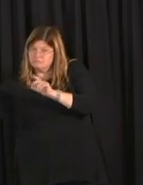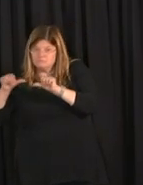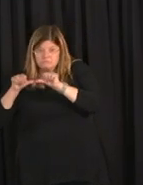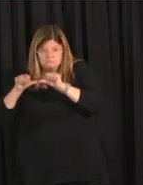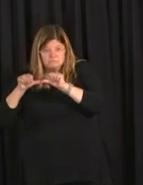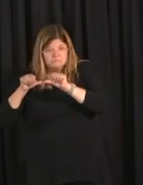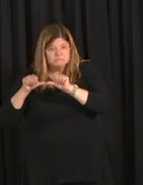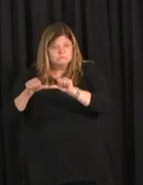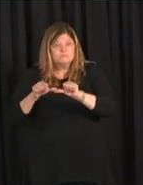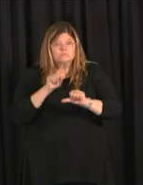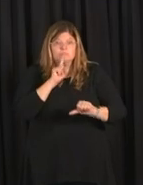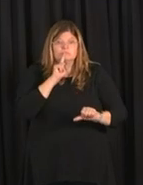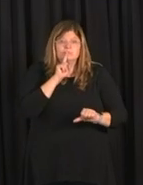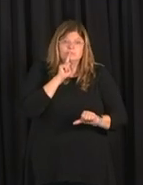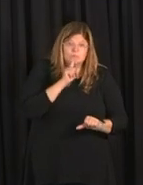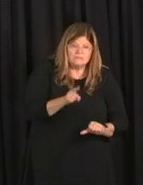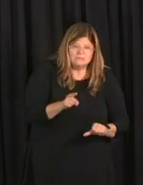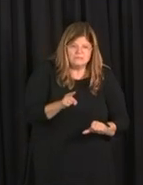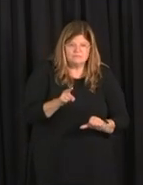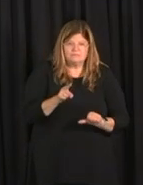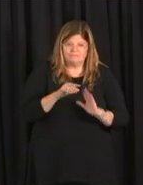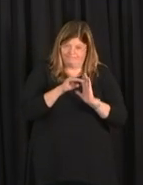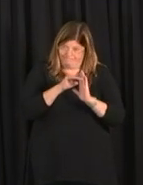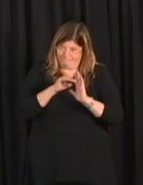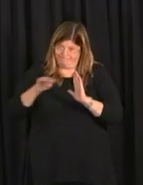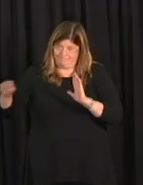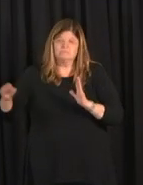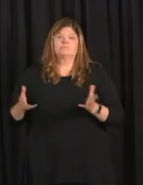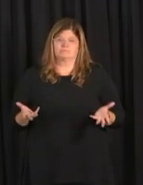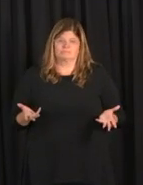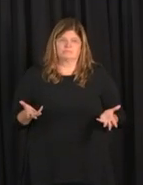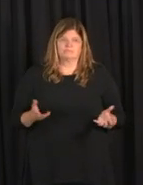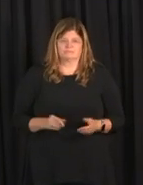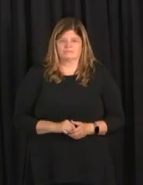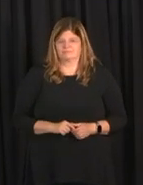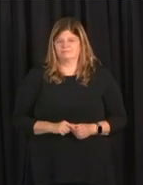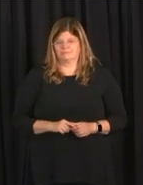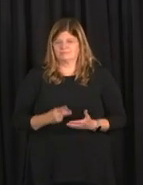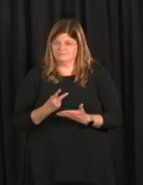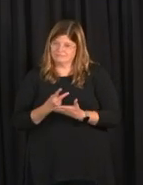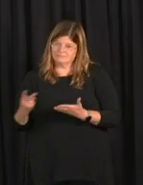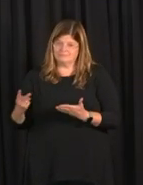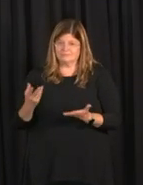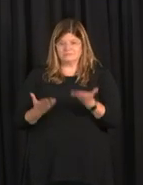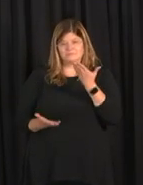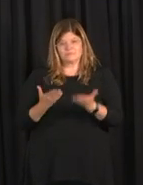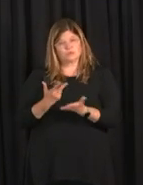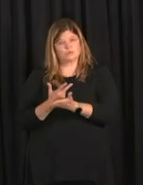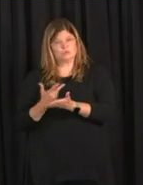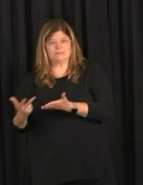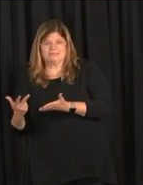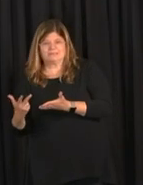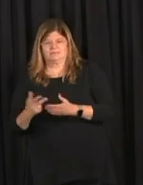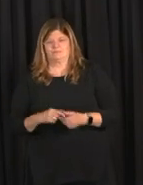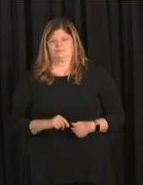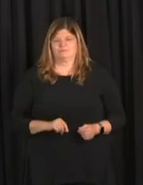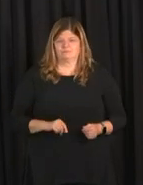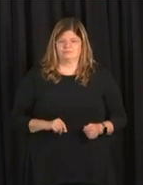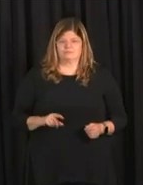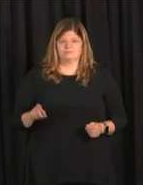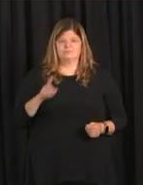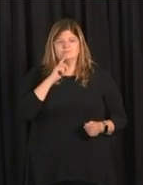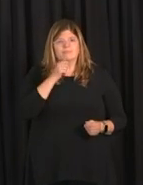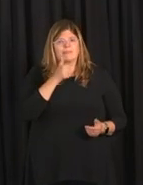be interpreted as real, that it be sustained for a couple of weeks. And so do you have any idea